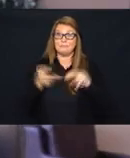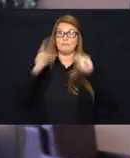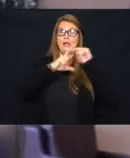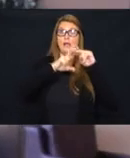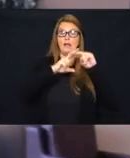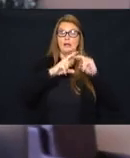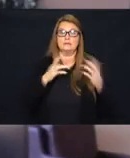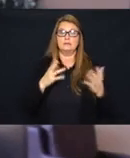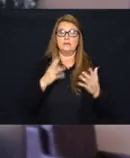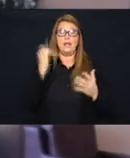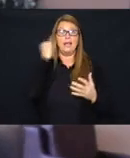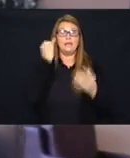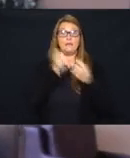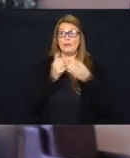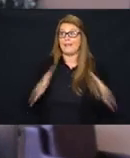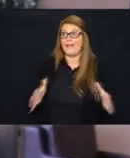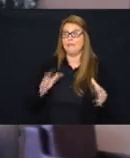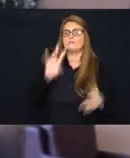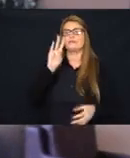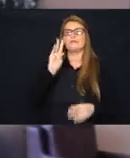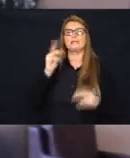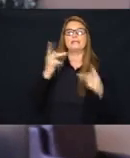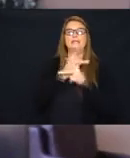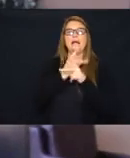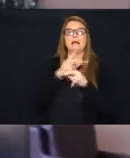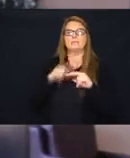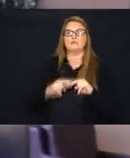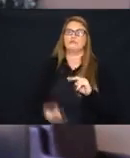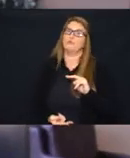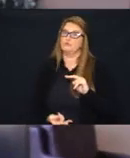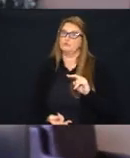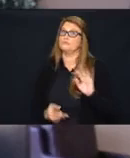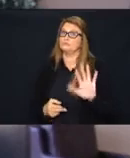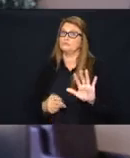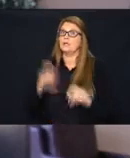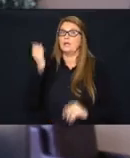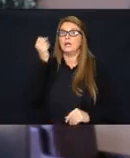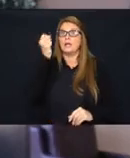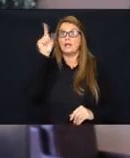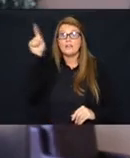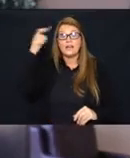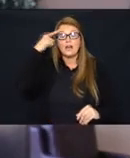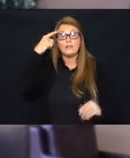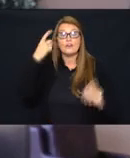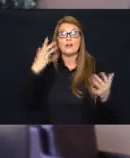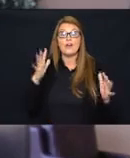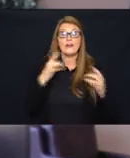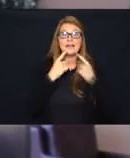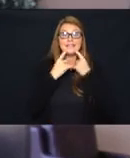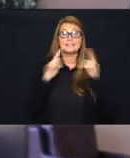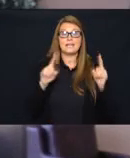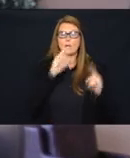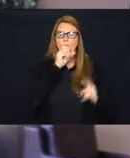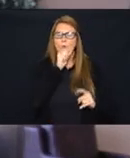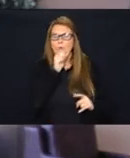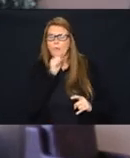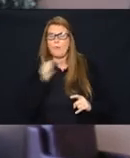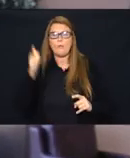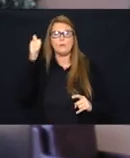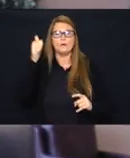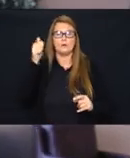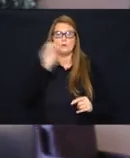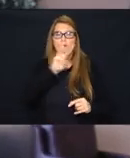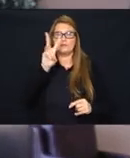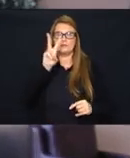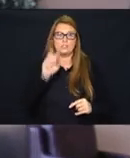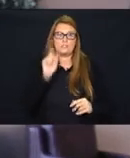times protection. And as the governor has rightly pointed out, that there are older West Virginians that are dying